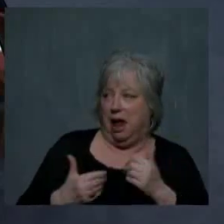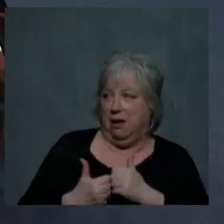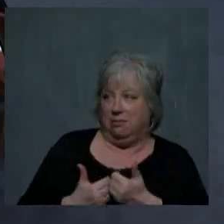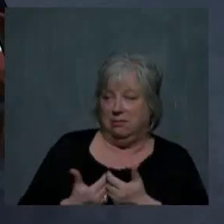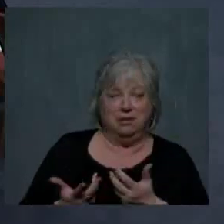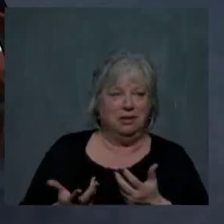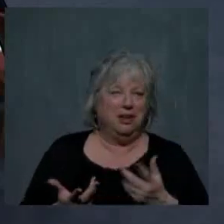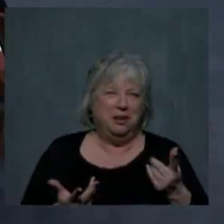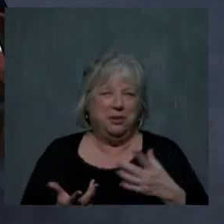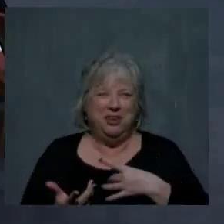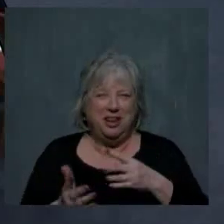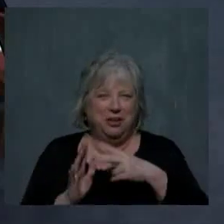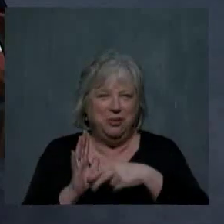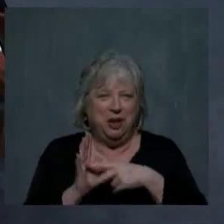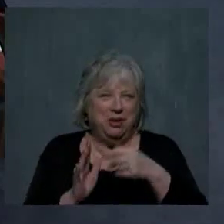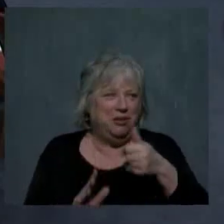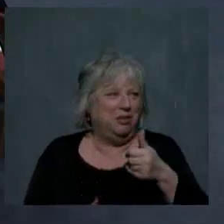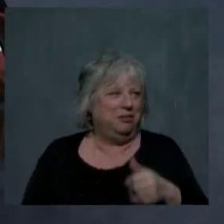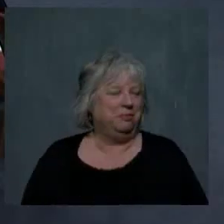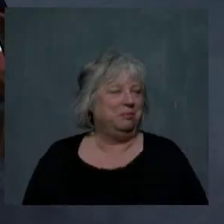If you'd like to read it into record.